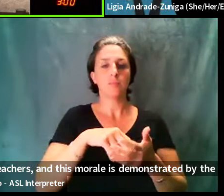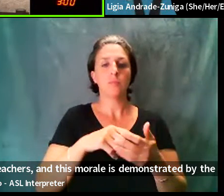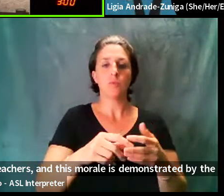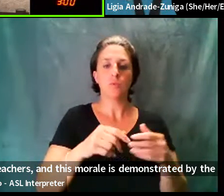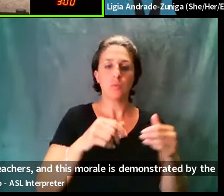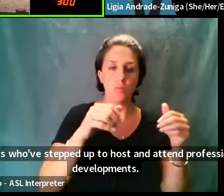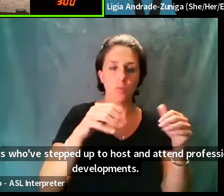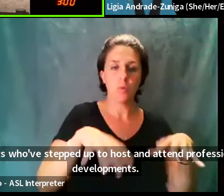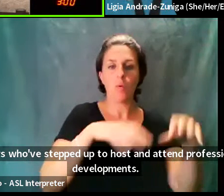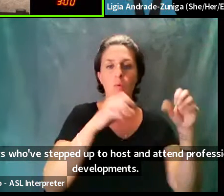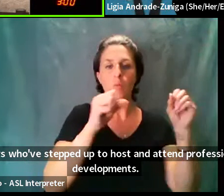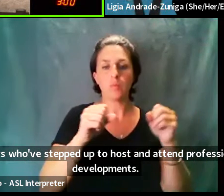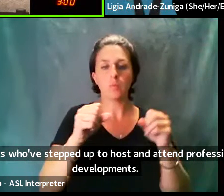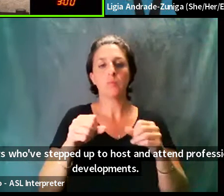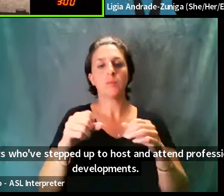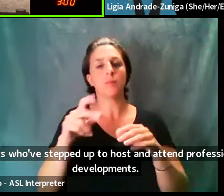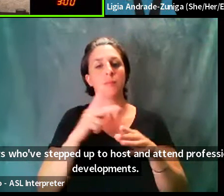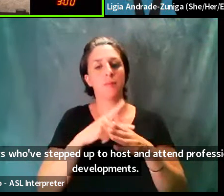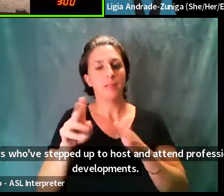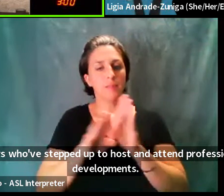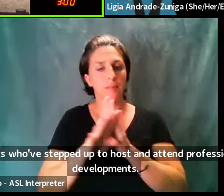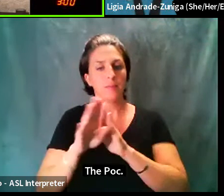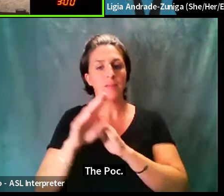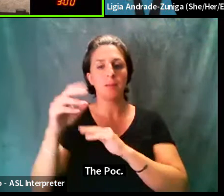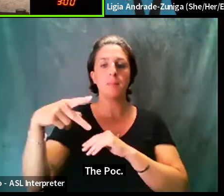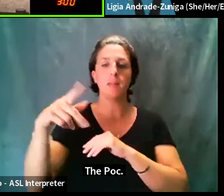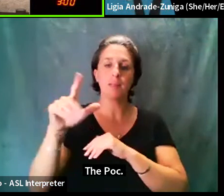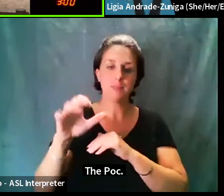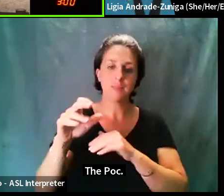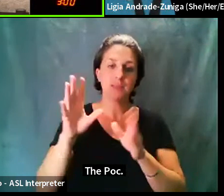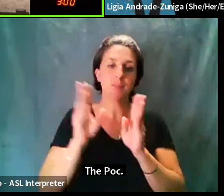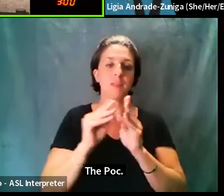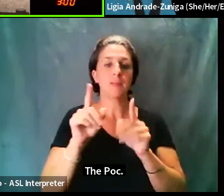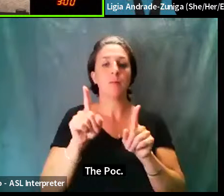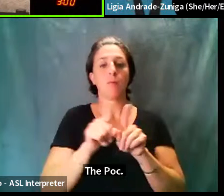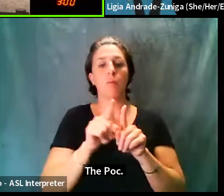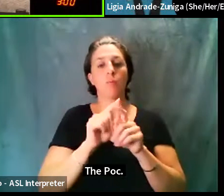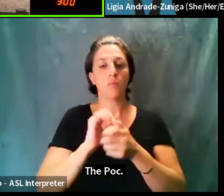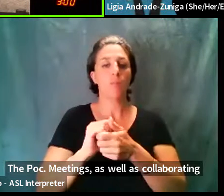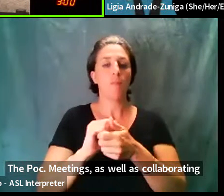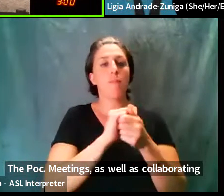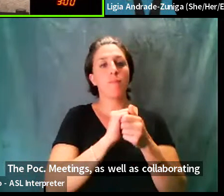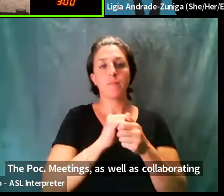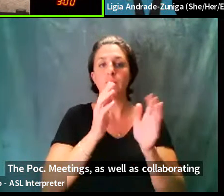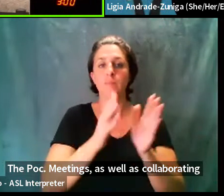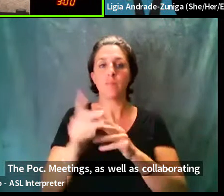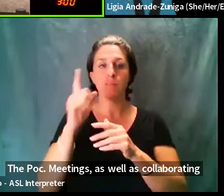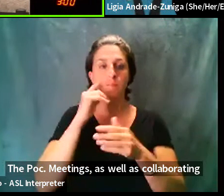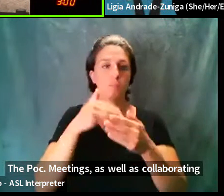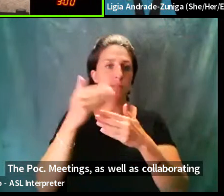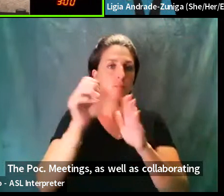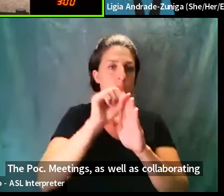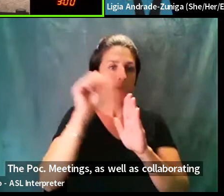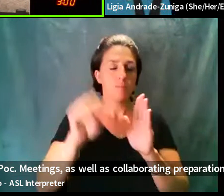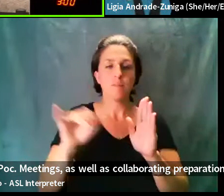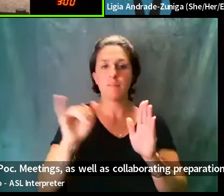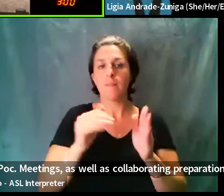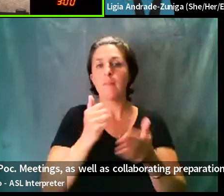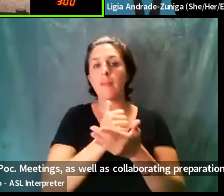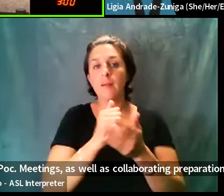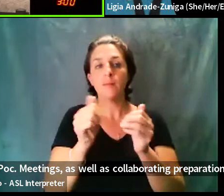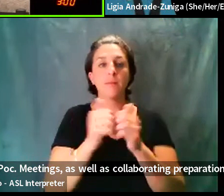the PLC meetings, as well as collaborating on preparations for the new semester, like helping with ESL